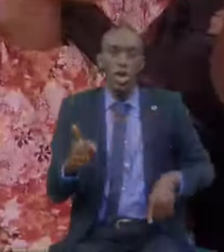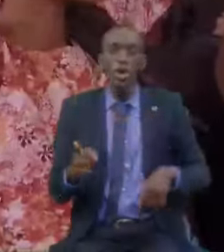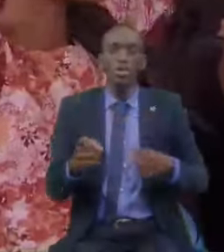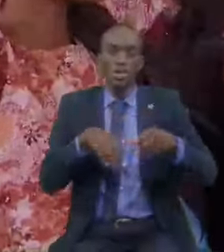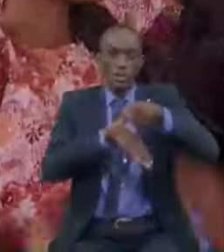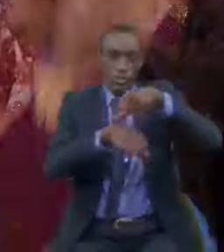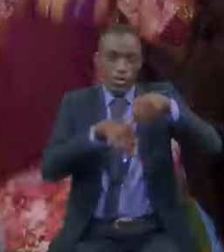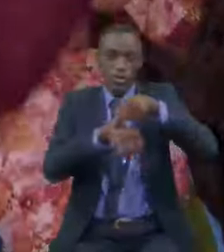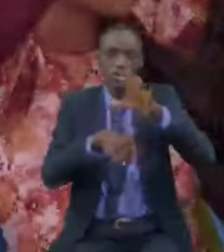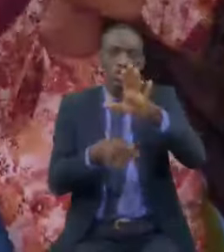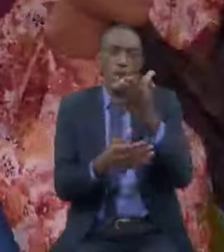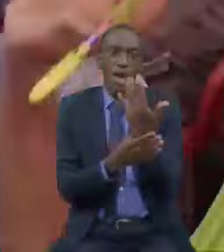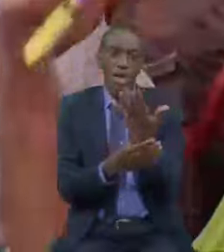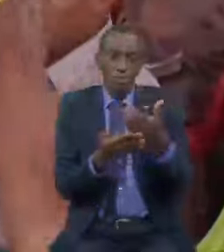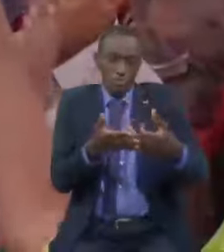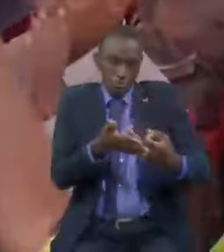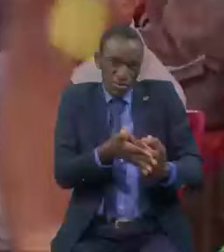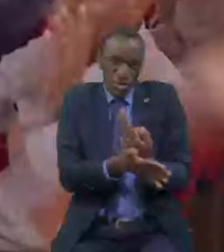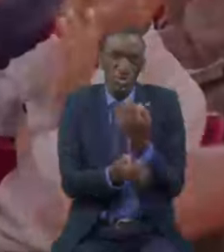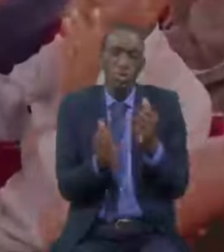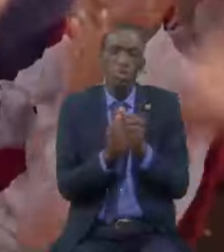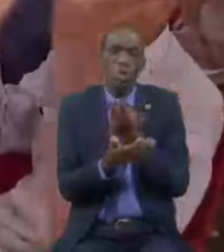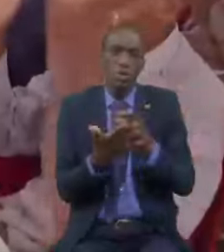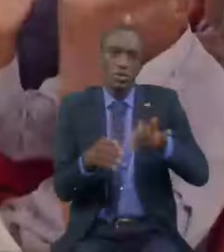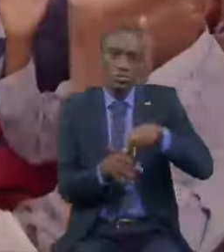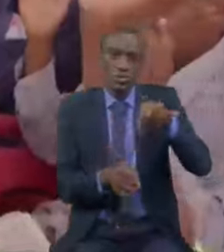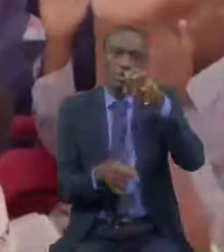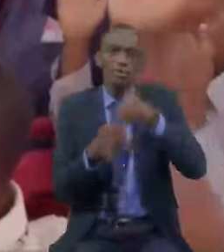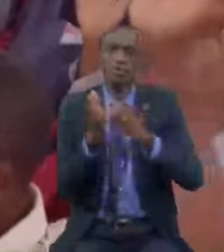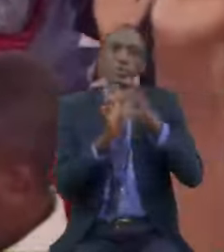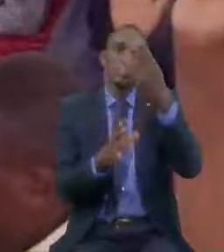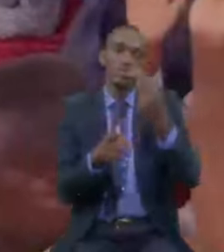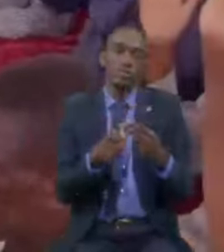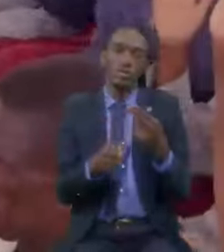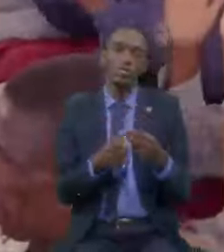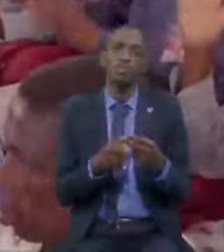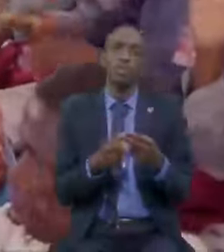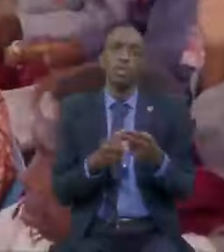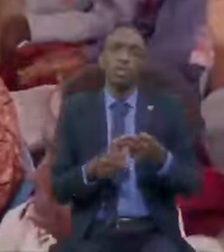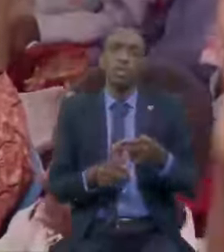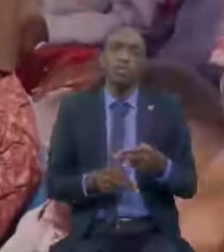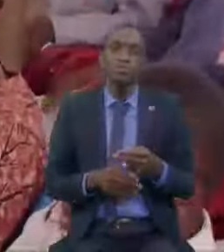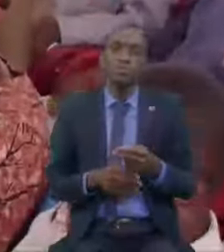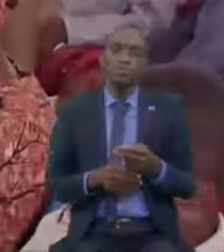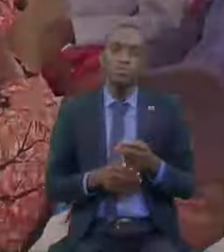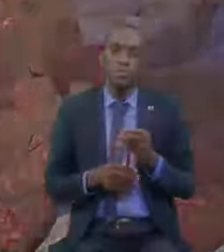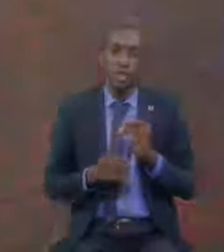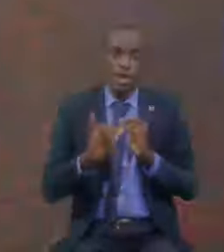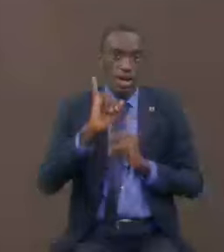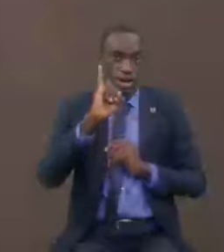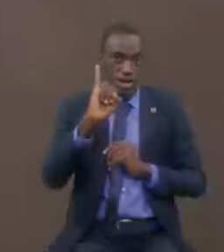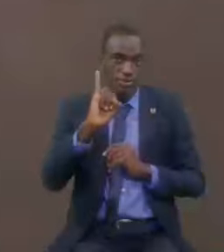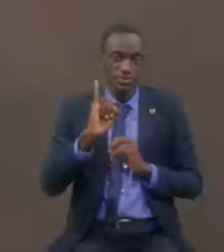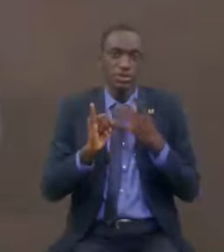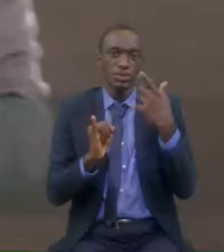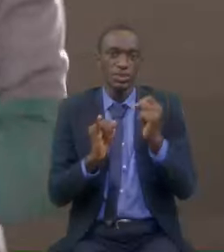Holy Ghost in Jesus' name. I is the interceding spirit.